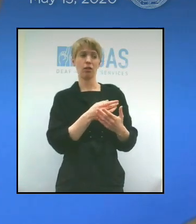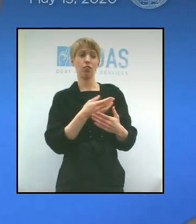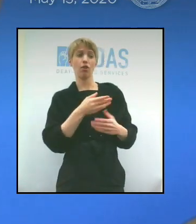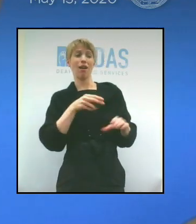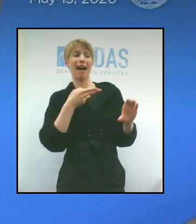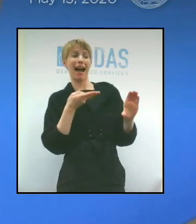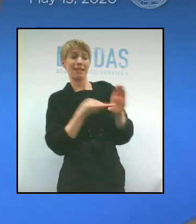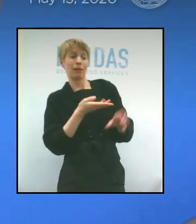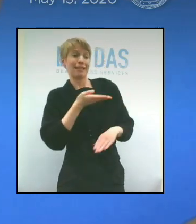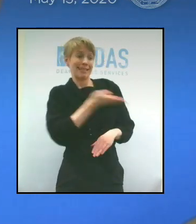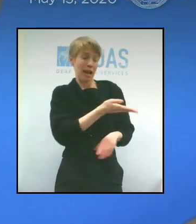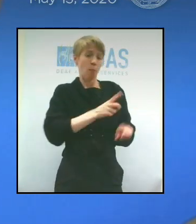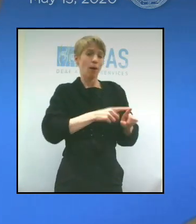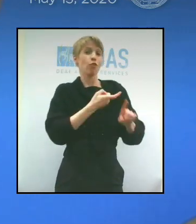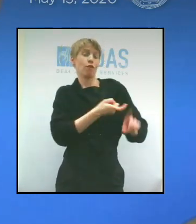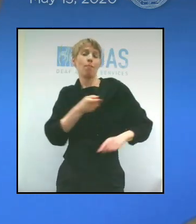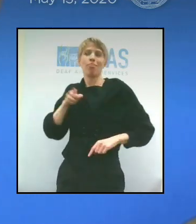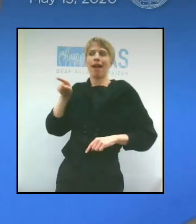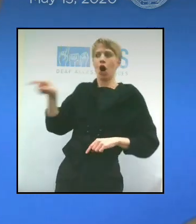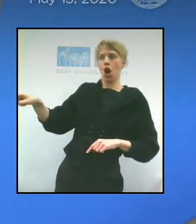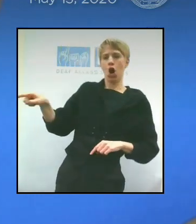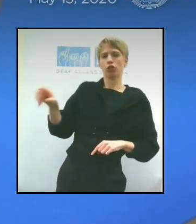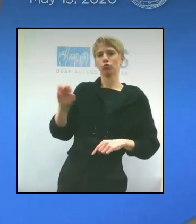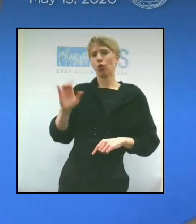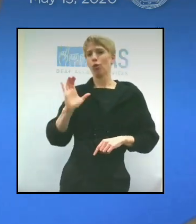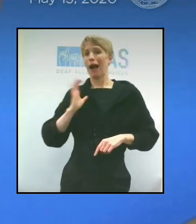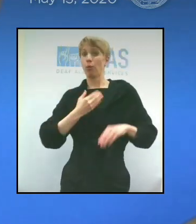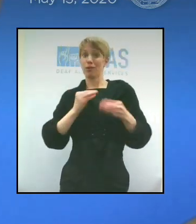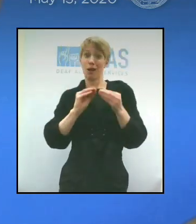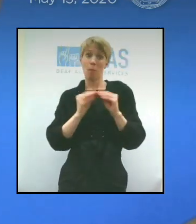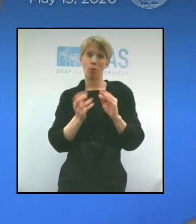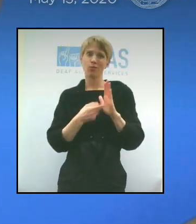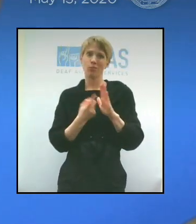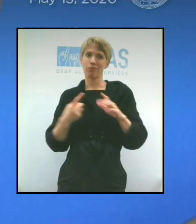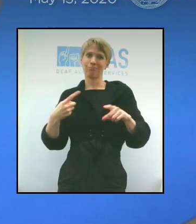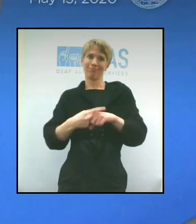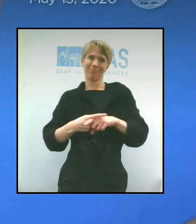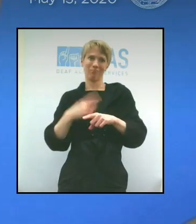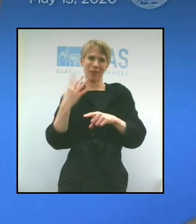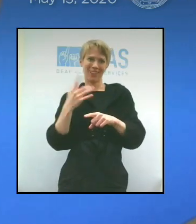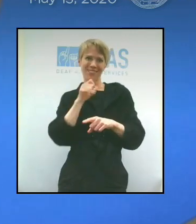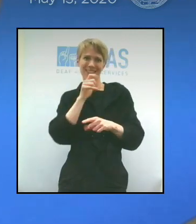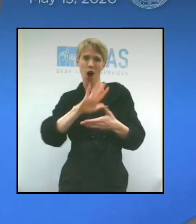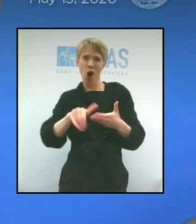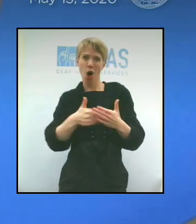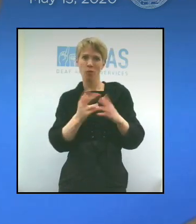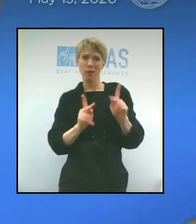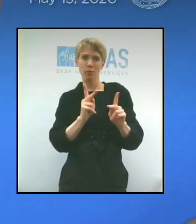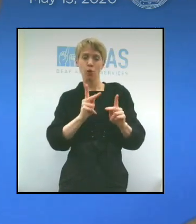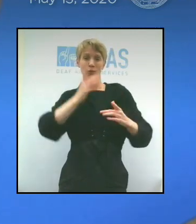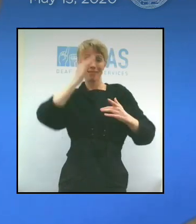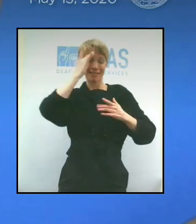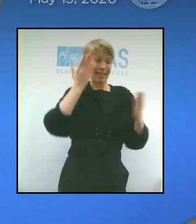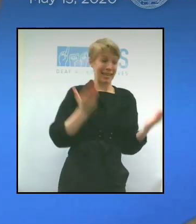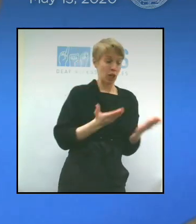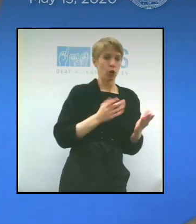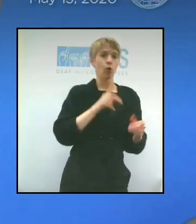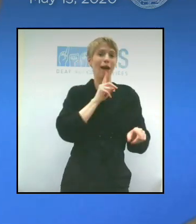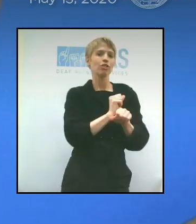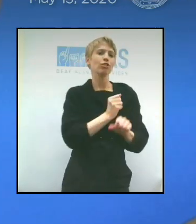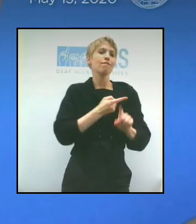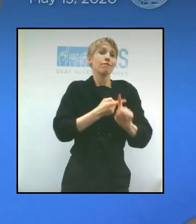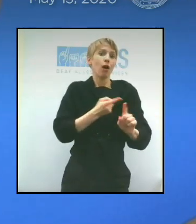have hospitalization numbers that are higher here, it doesn't necessarily mean that every patient is an Erie County resident. Millard Fillmore Suburban often